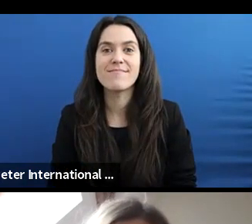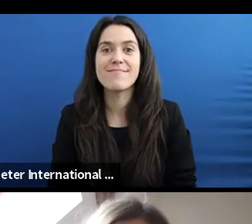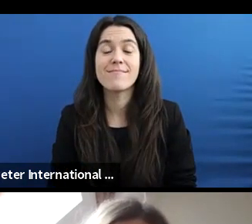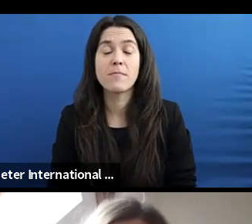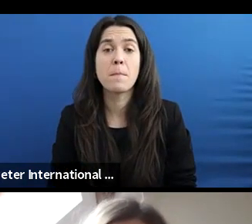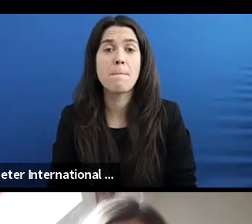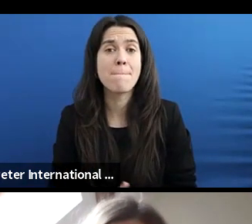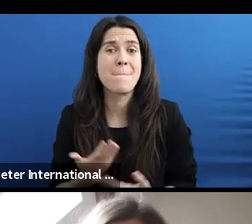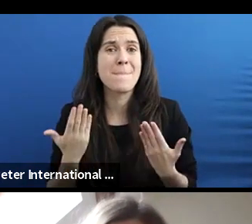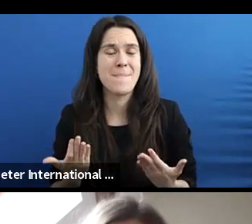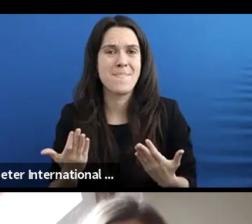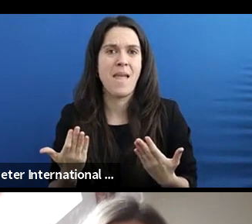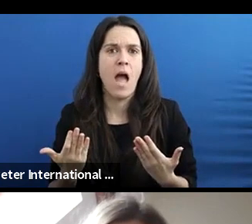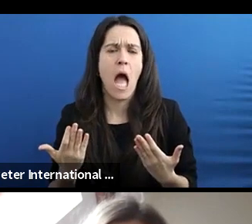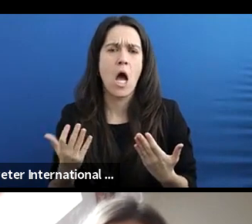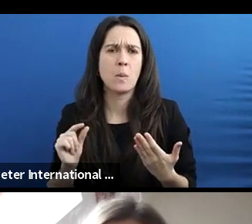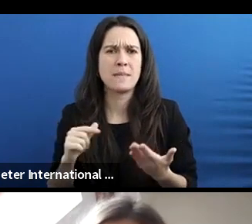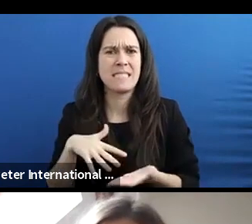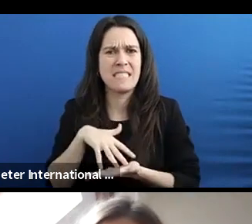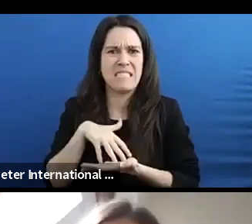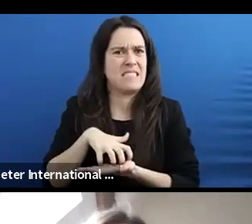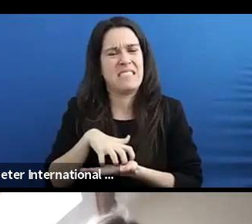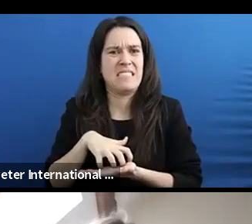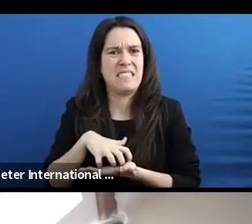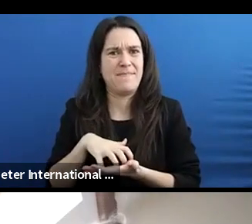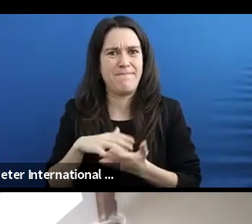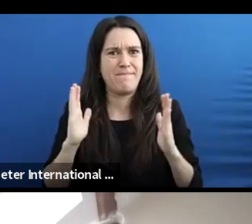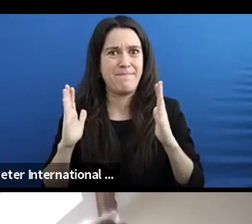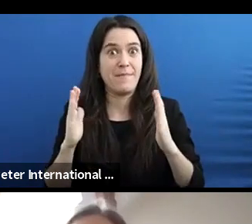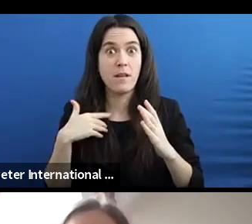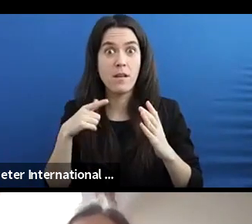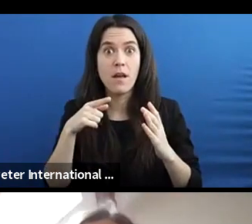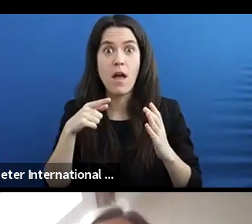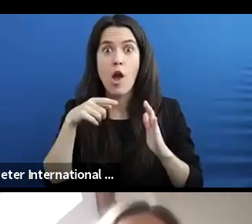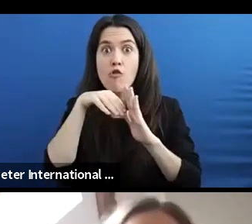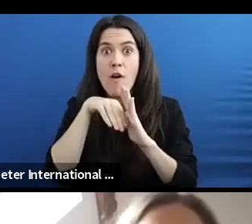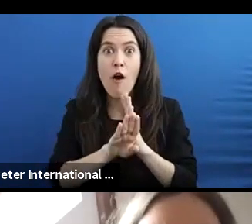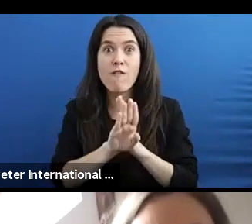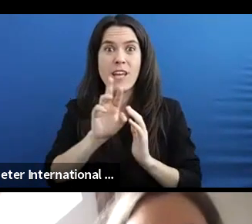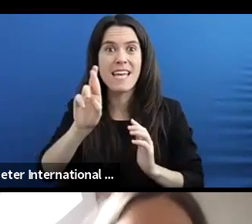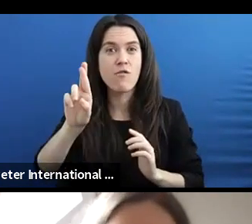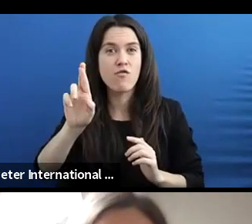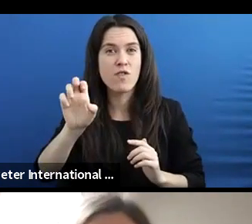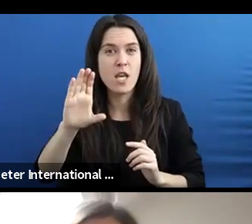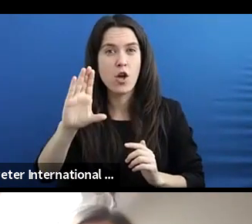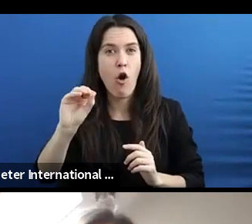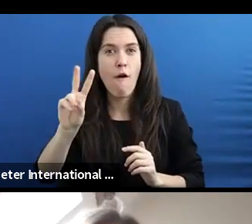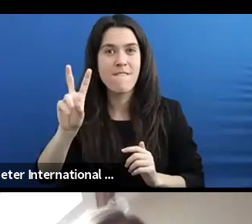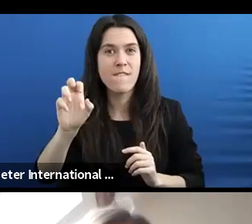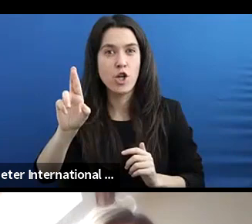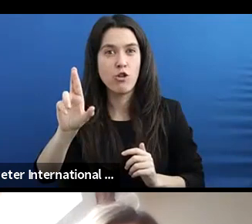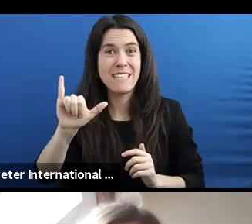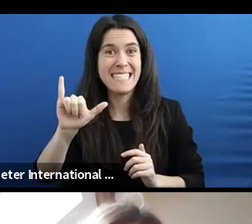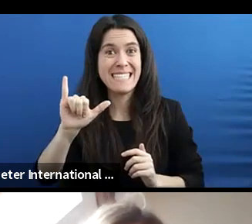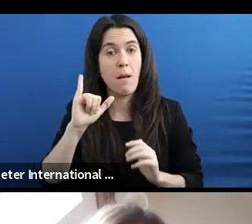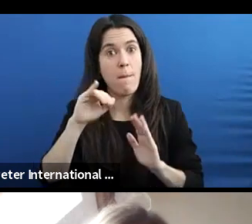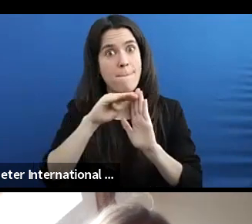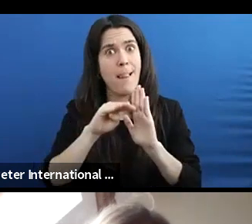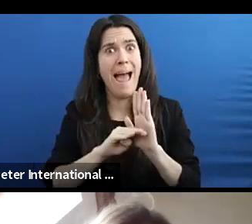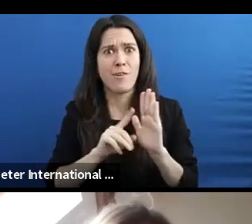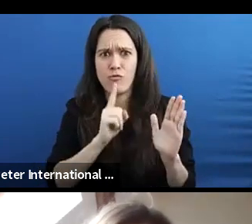in difficult times. The recovery plans are absolutely needed for our sector because